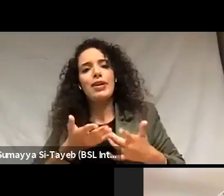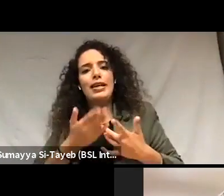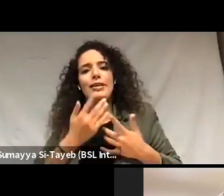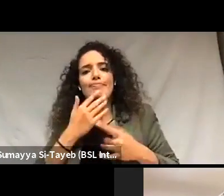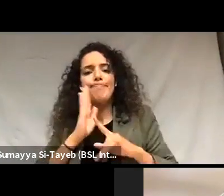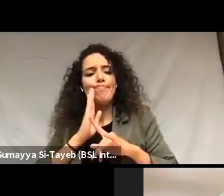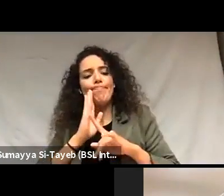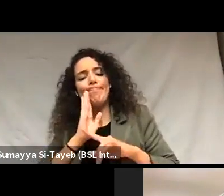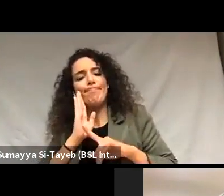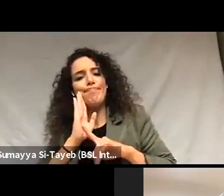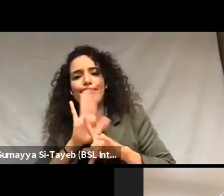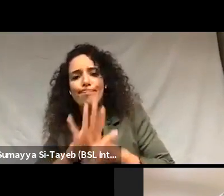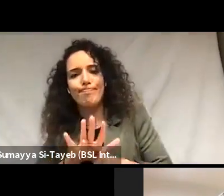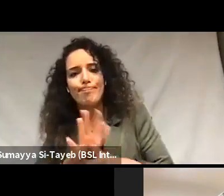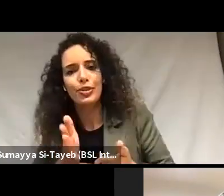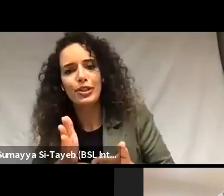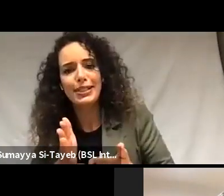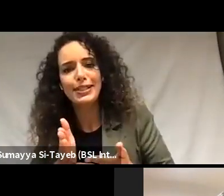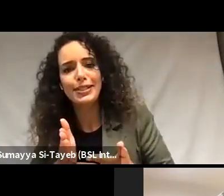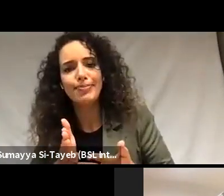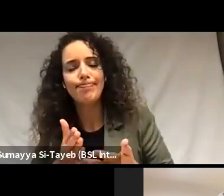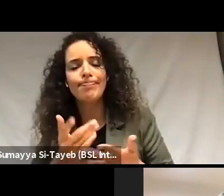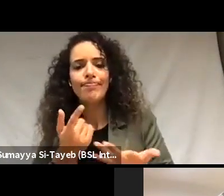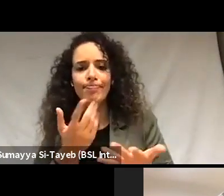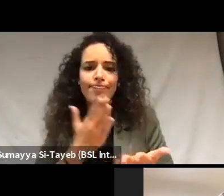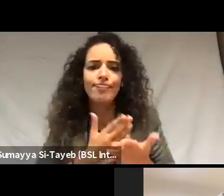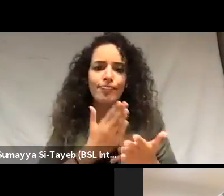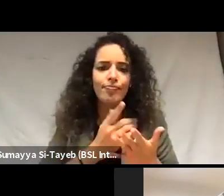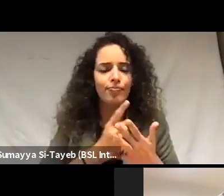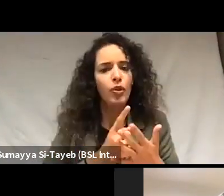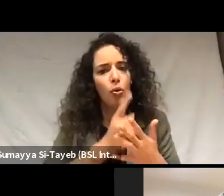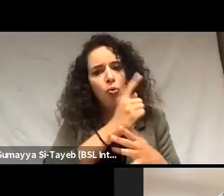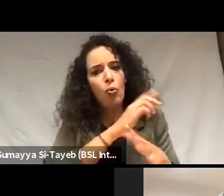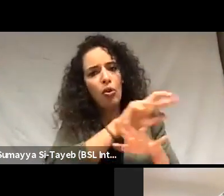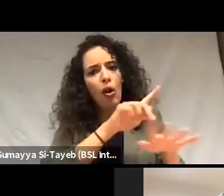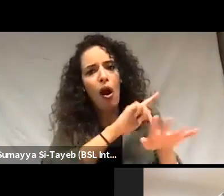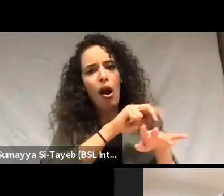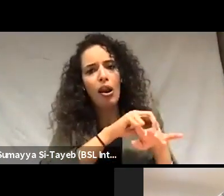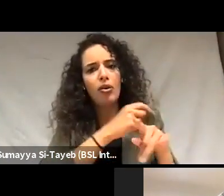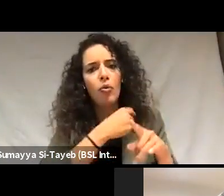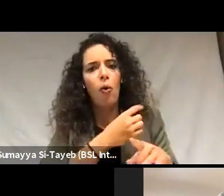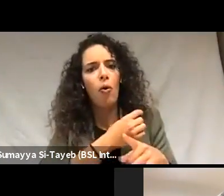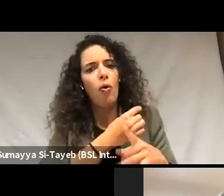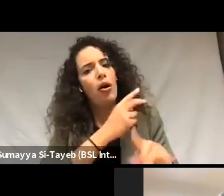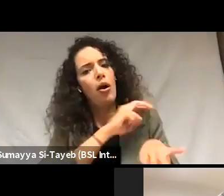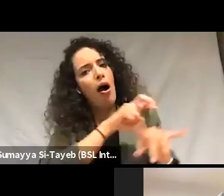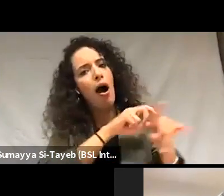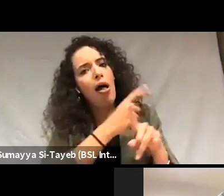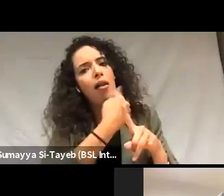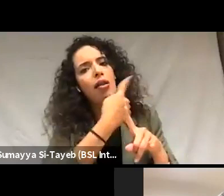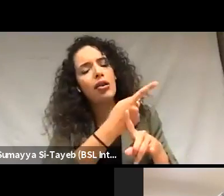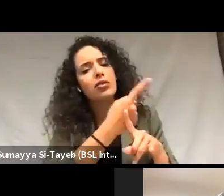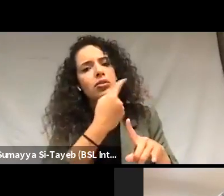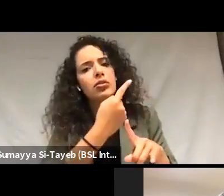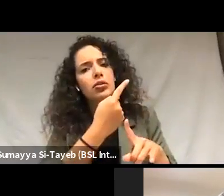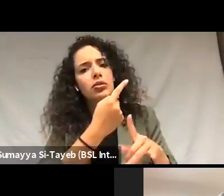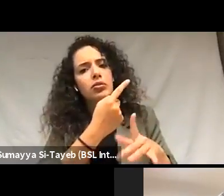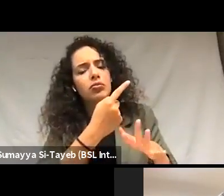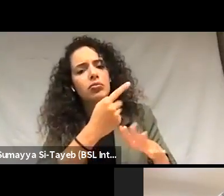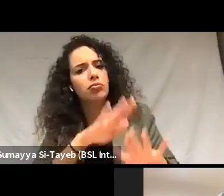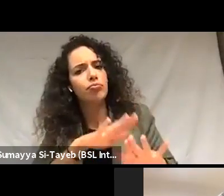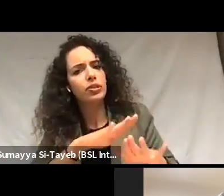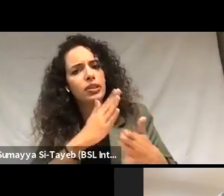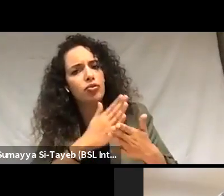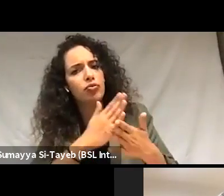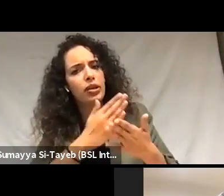Northern Ireland teaches us that actually the British were never prepared to be as candid about Christian terrorism as